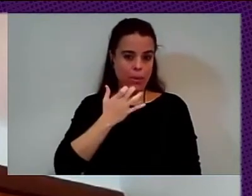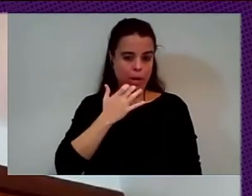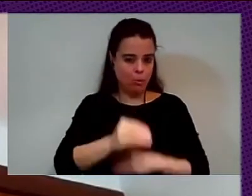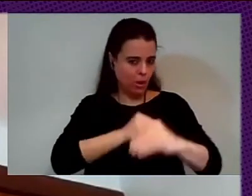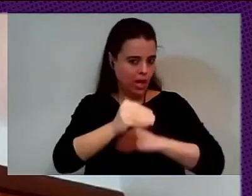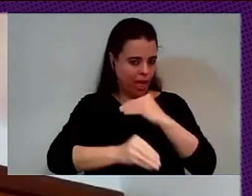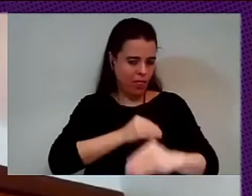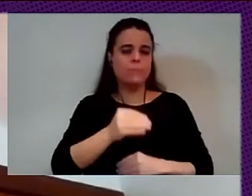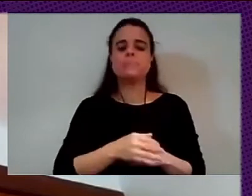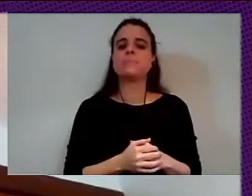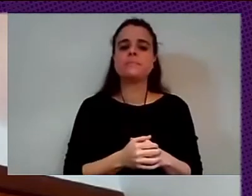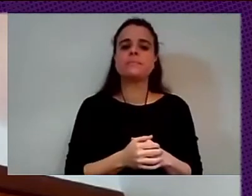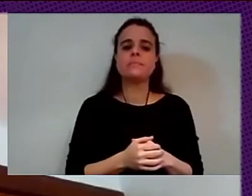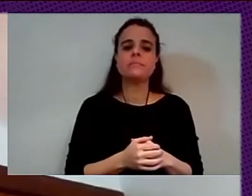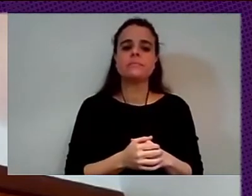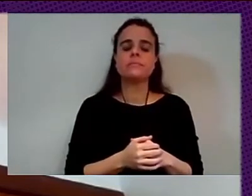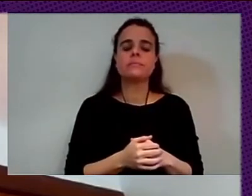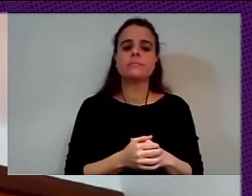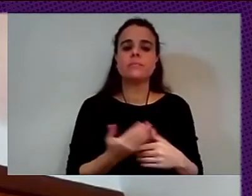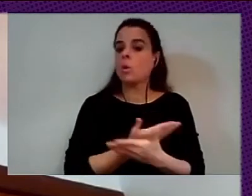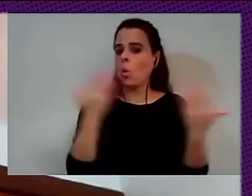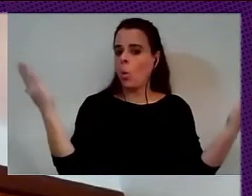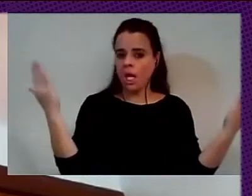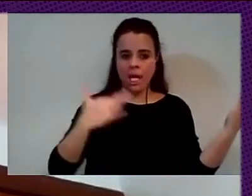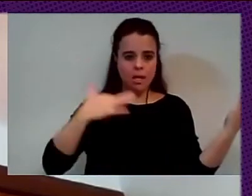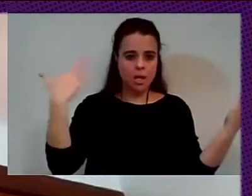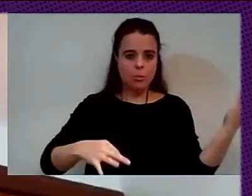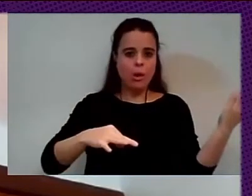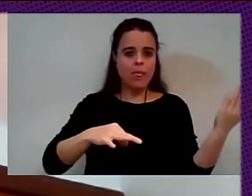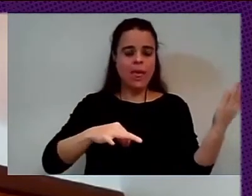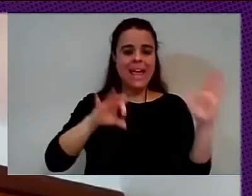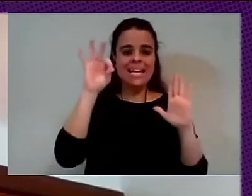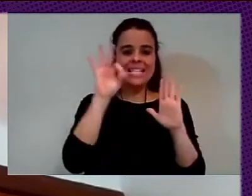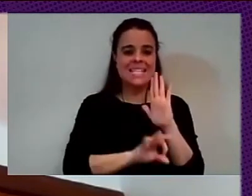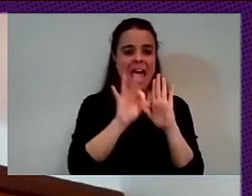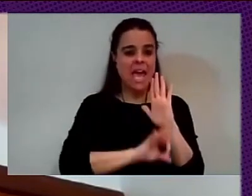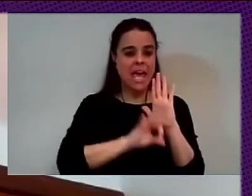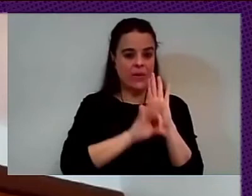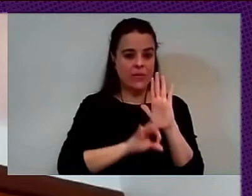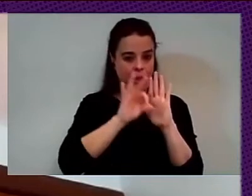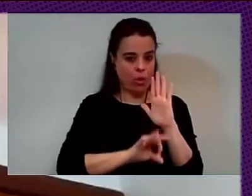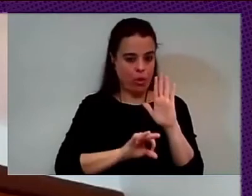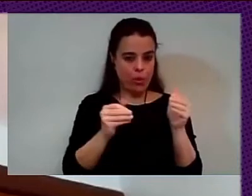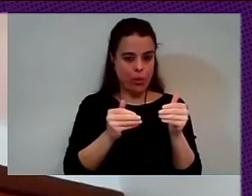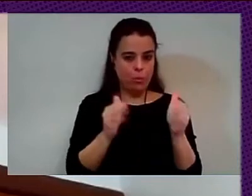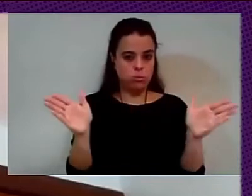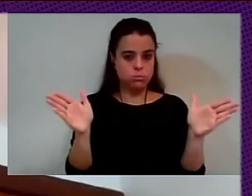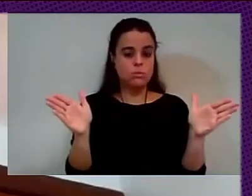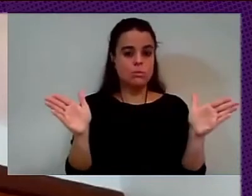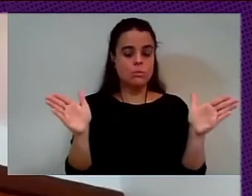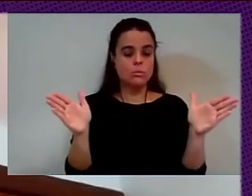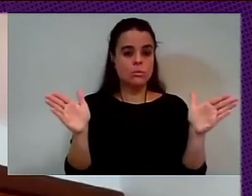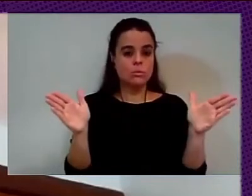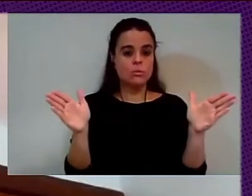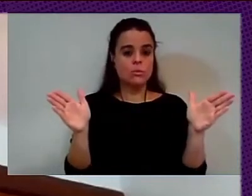a server and run a server, and you can join any server, and then those servers interoperate. And it seems seamless. So you talk to somebody from another server, and